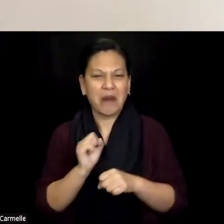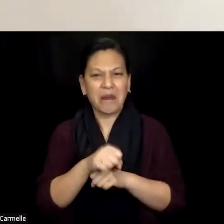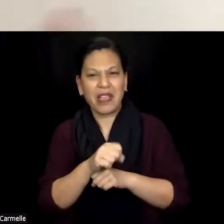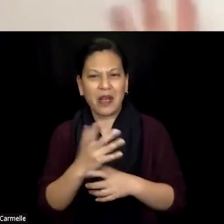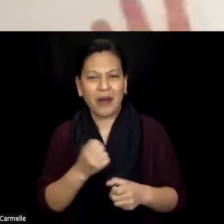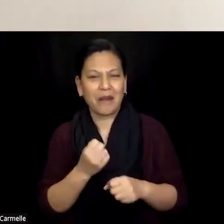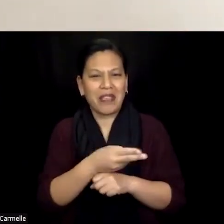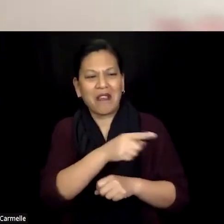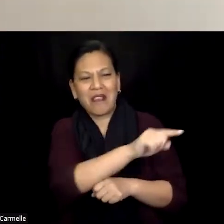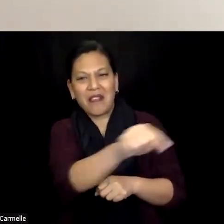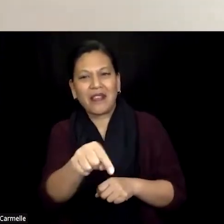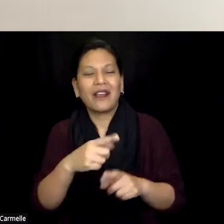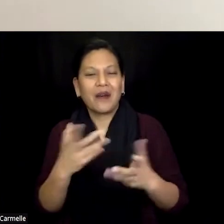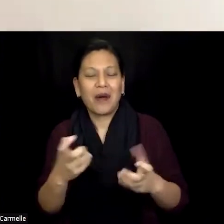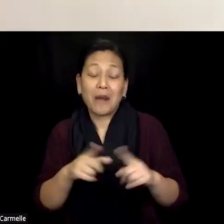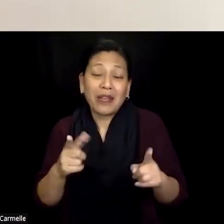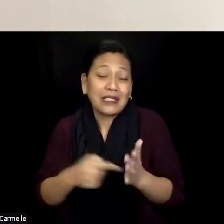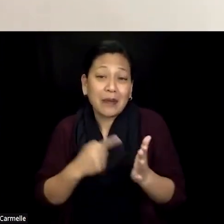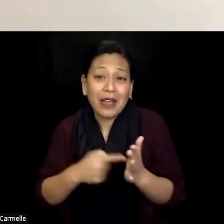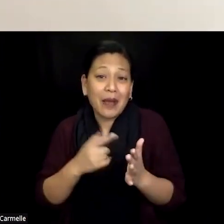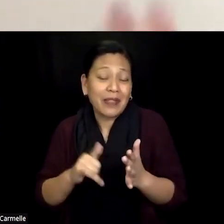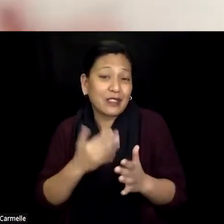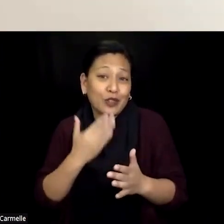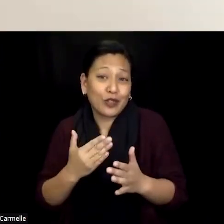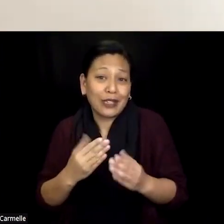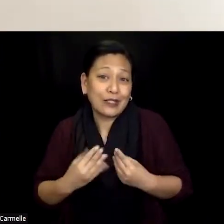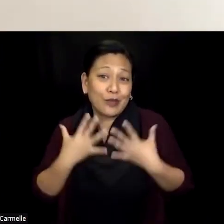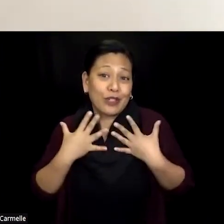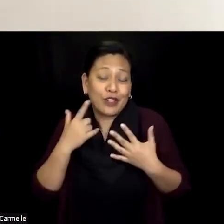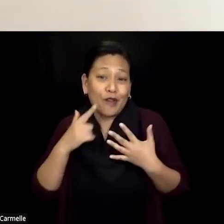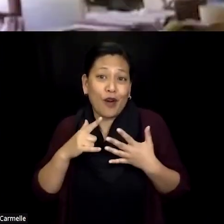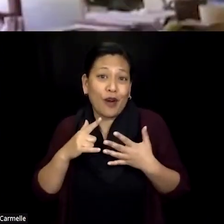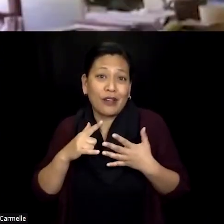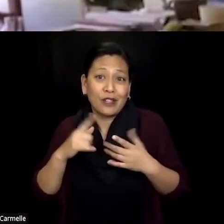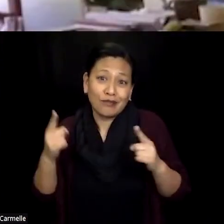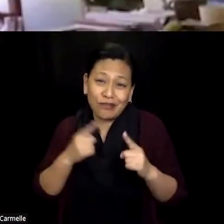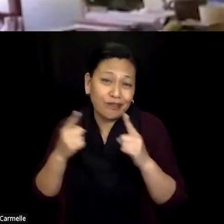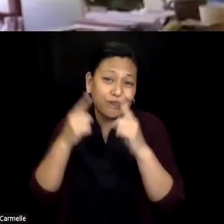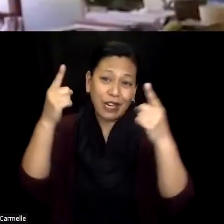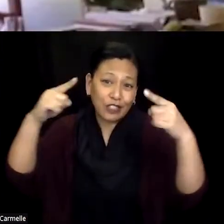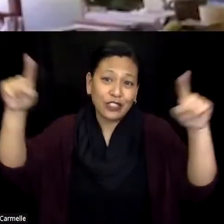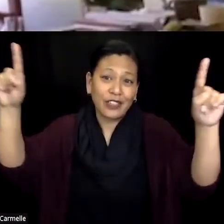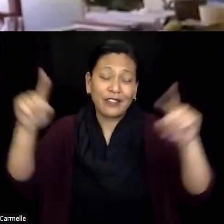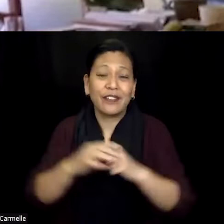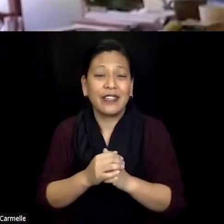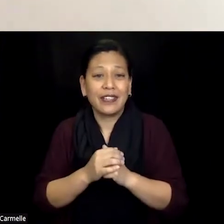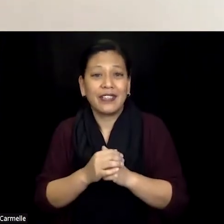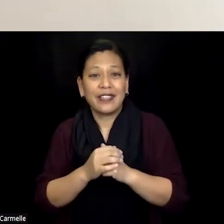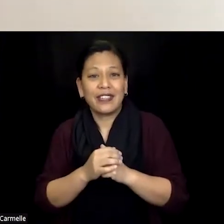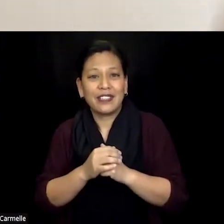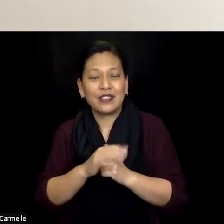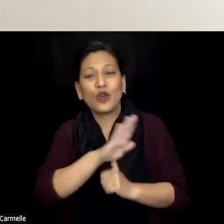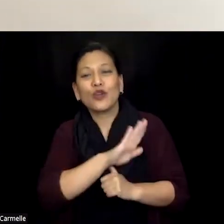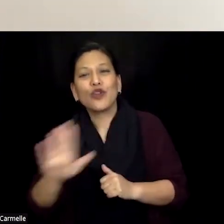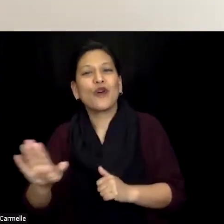I want to do better than my friends, but sometimes that pushes you in the right direction. Oh, yeah. And like, but what were your friends'